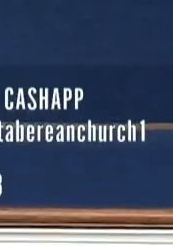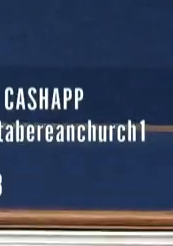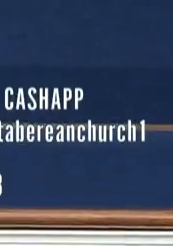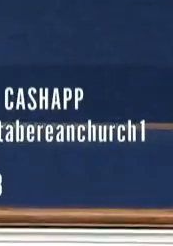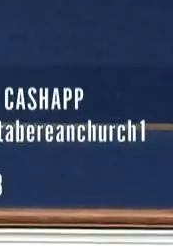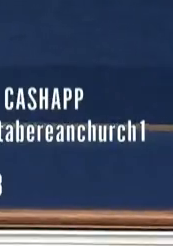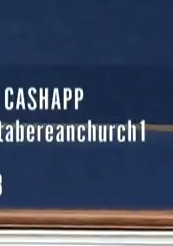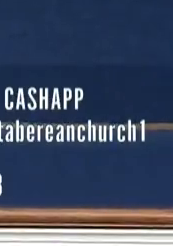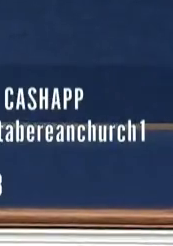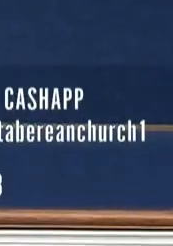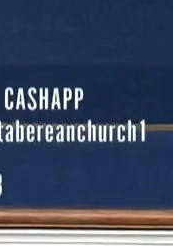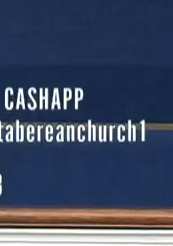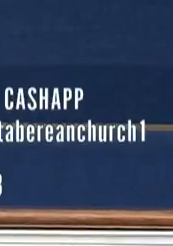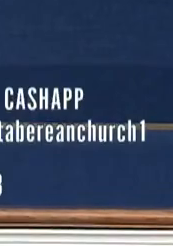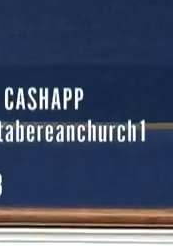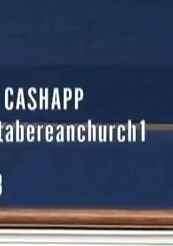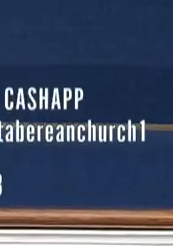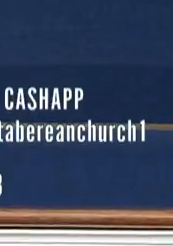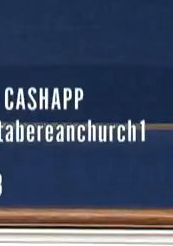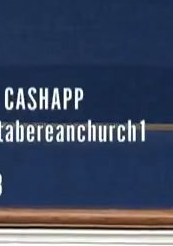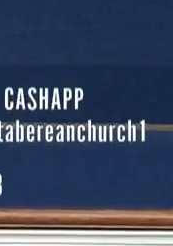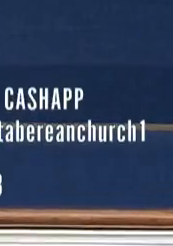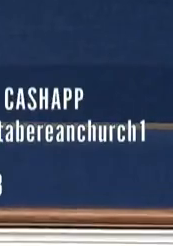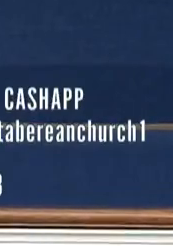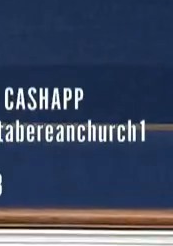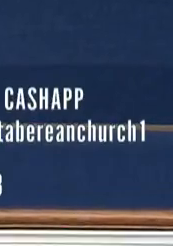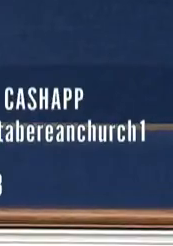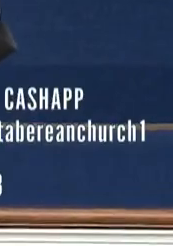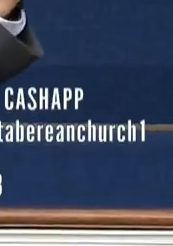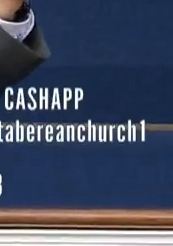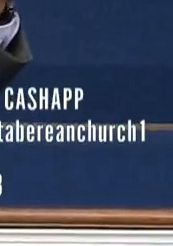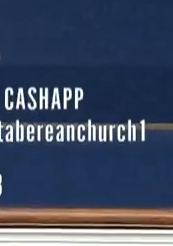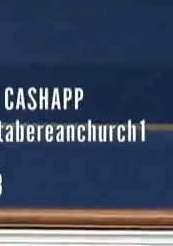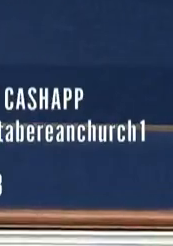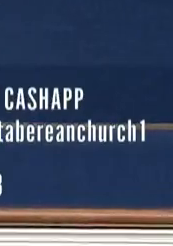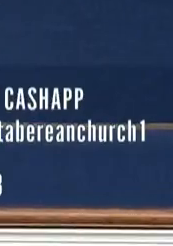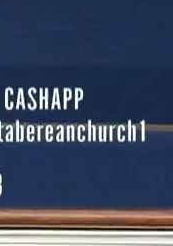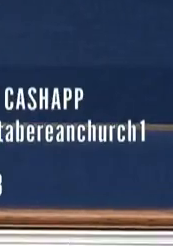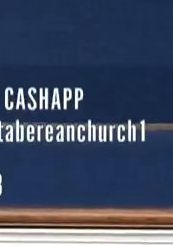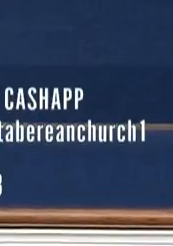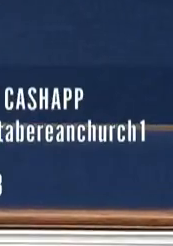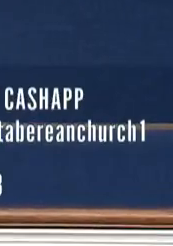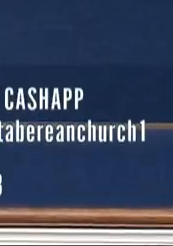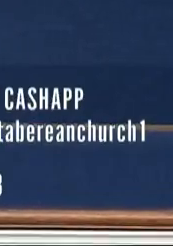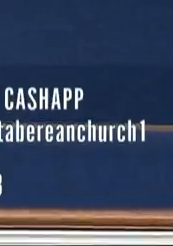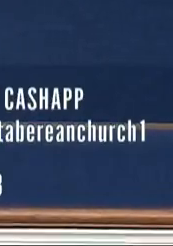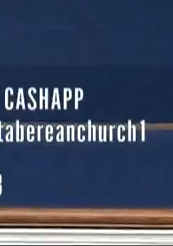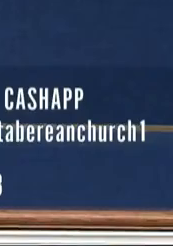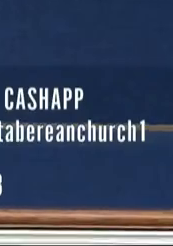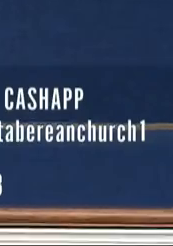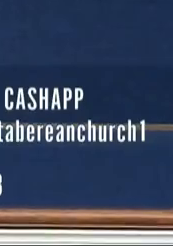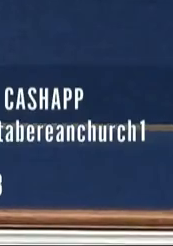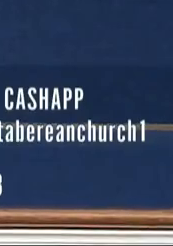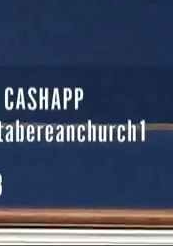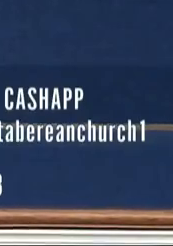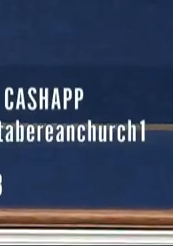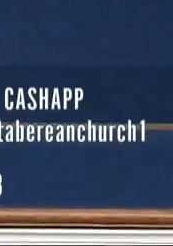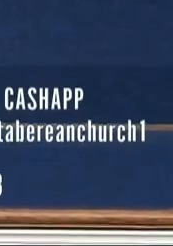had a $400 check. I put in an envelope just like this and left it in the night